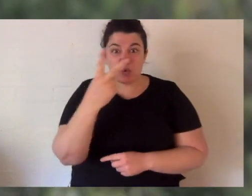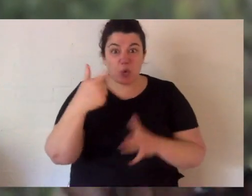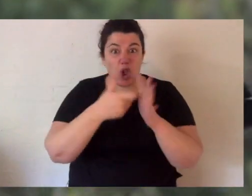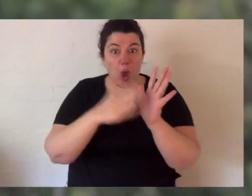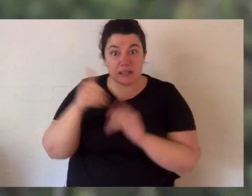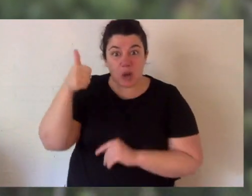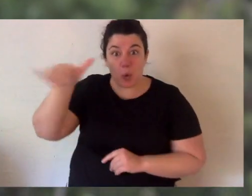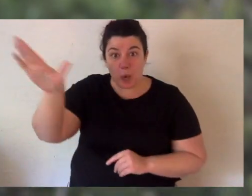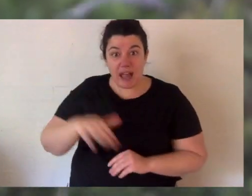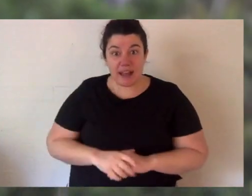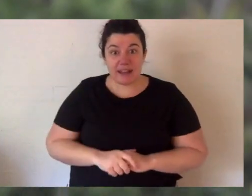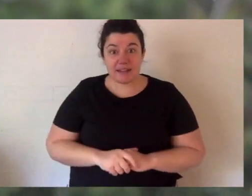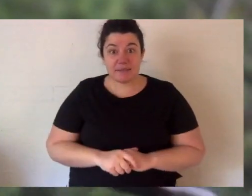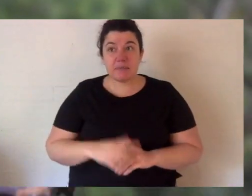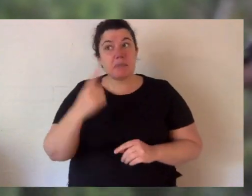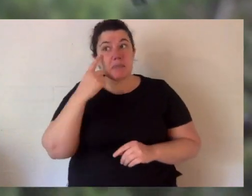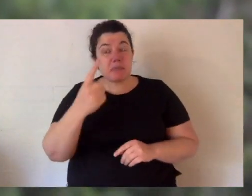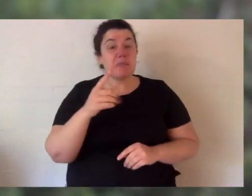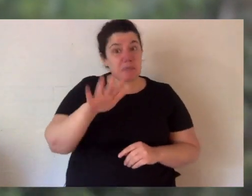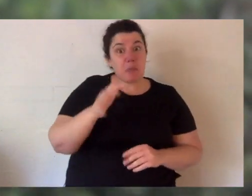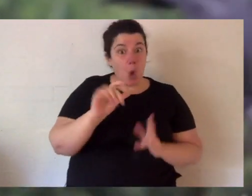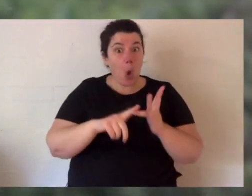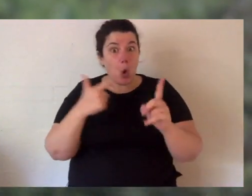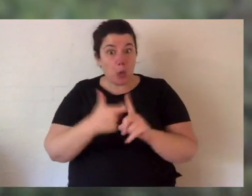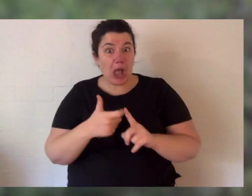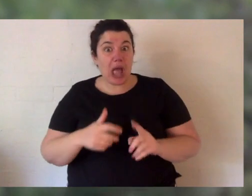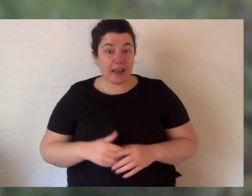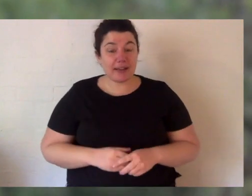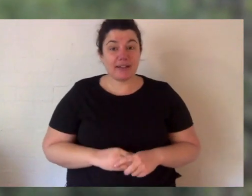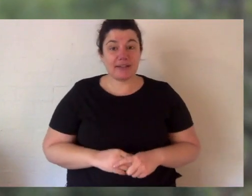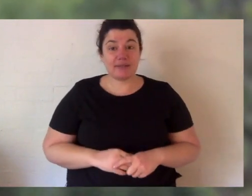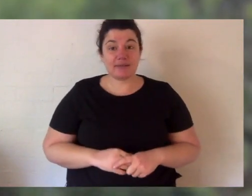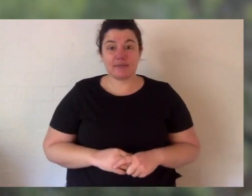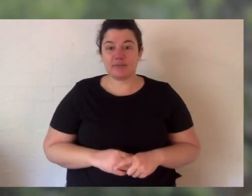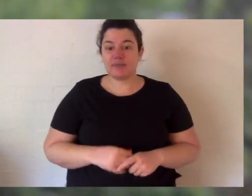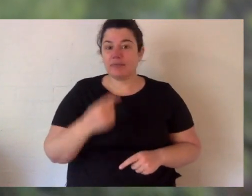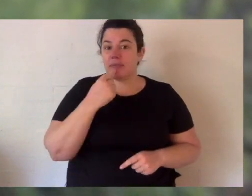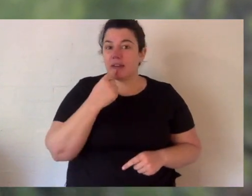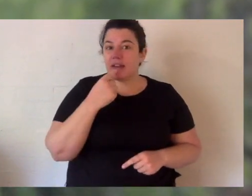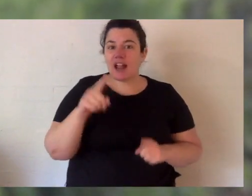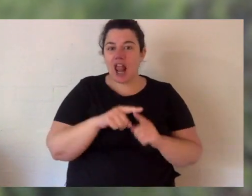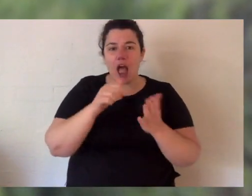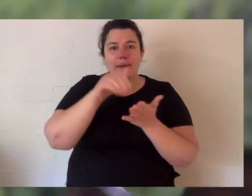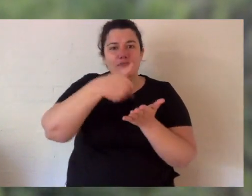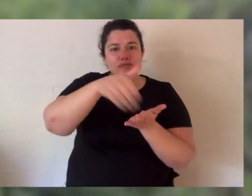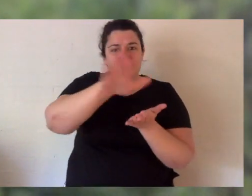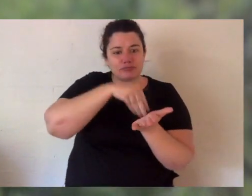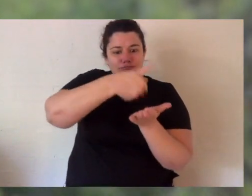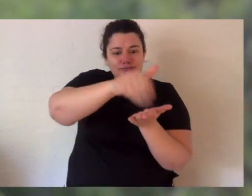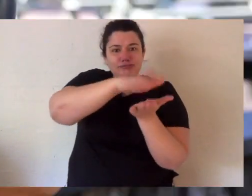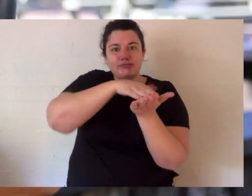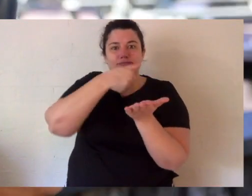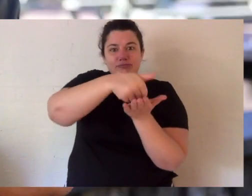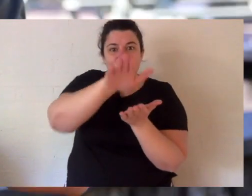Their eyesight is also reasonable. It's not bad. It's not the best eyesight, but it's not bad. Their tongue is used like a